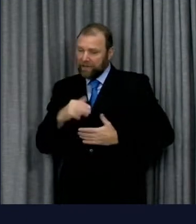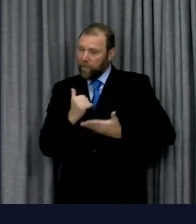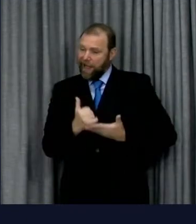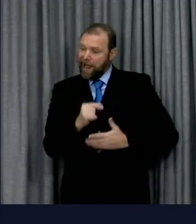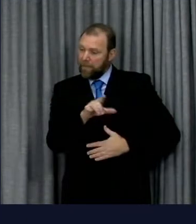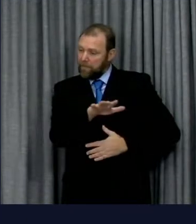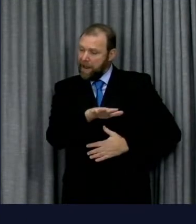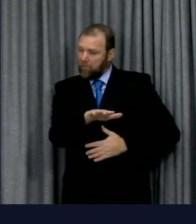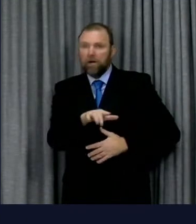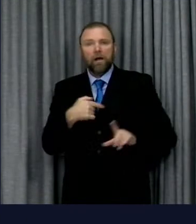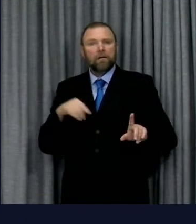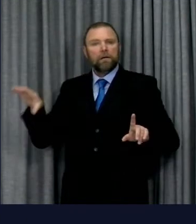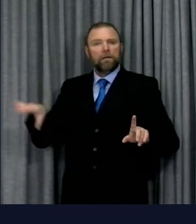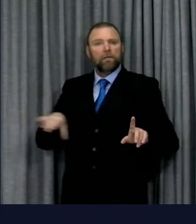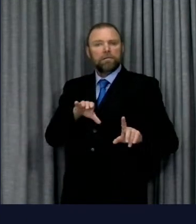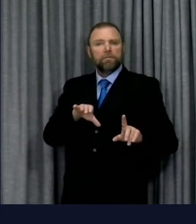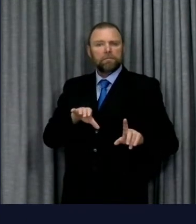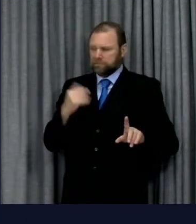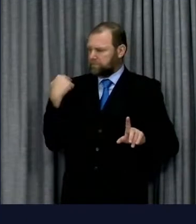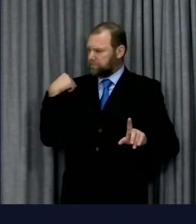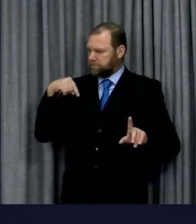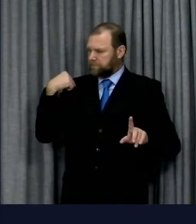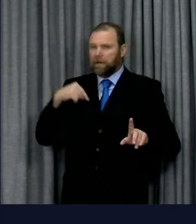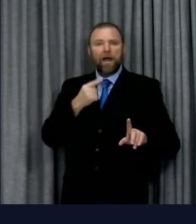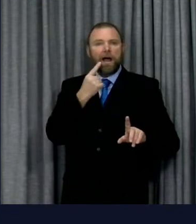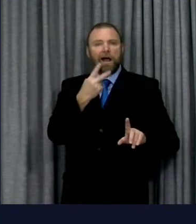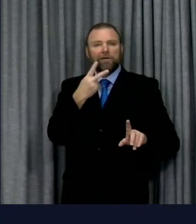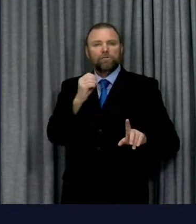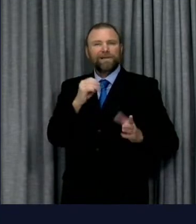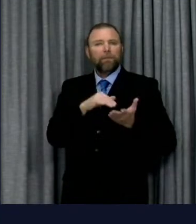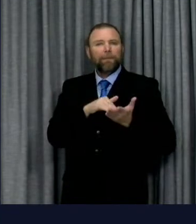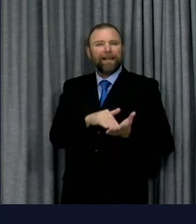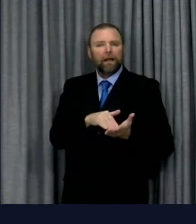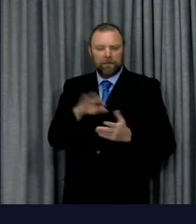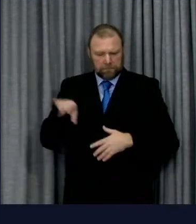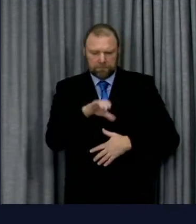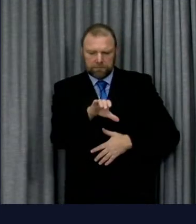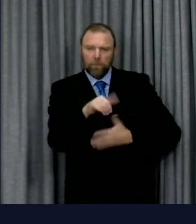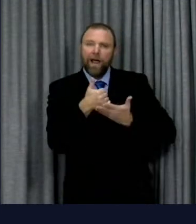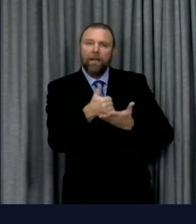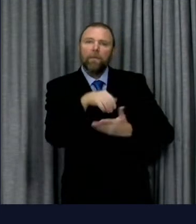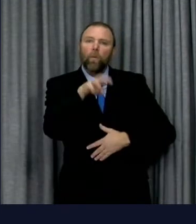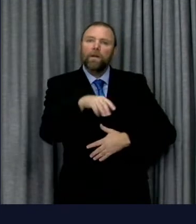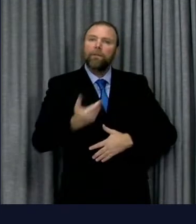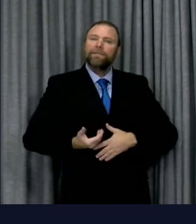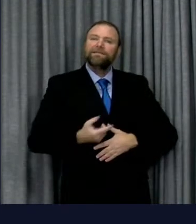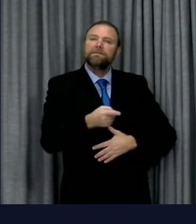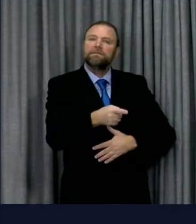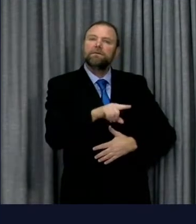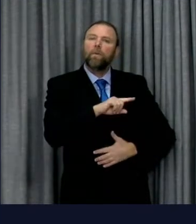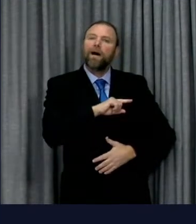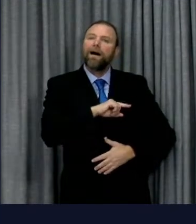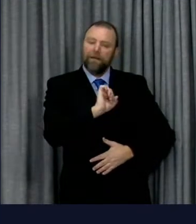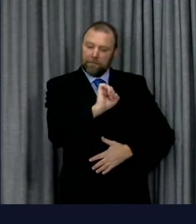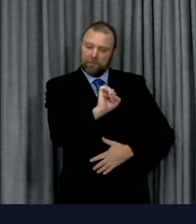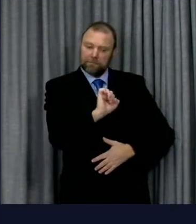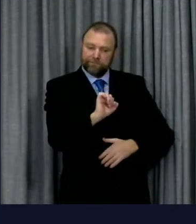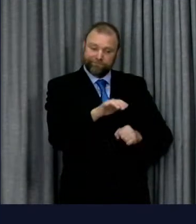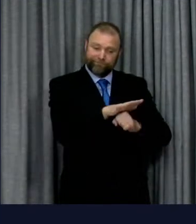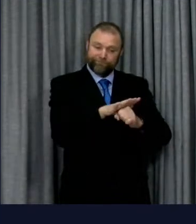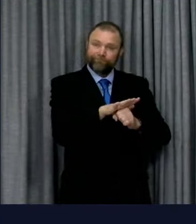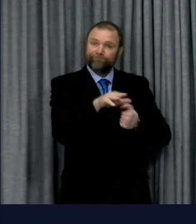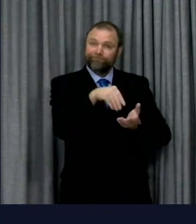£120 million made available to help Welsh businesses because the trading conditions have been made more difficult for